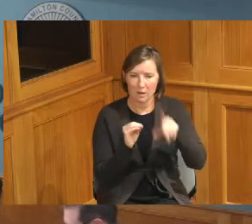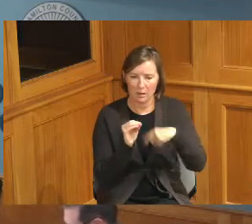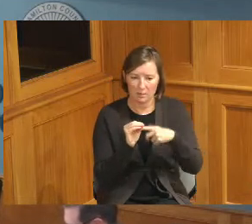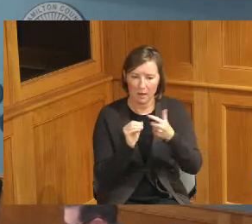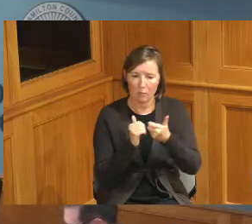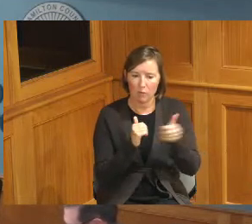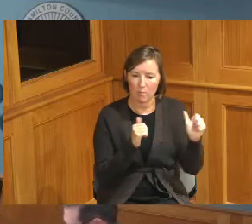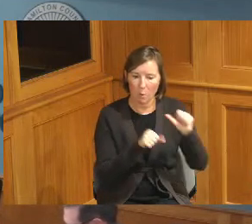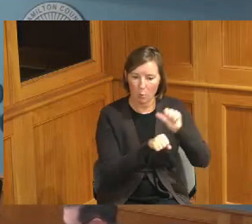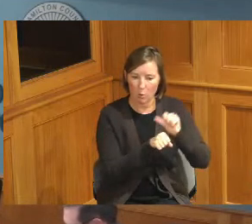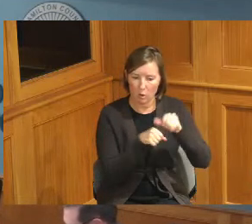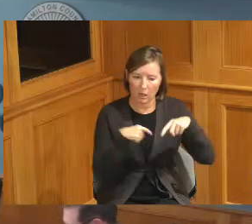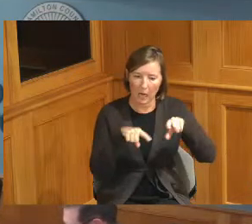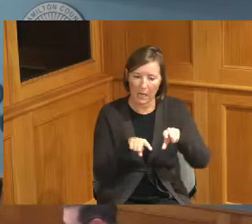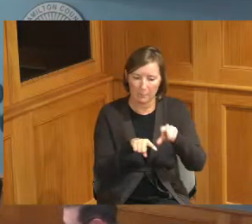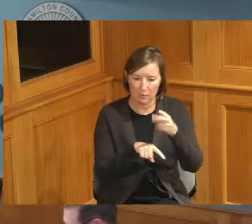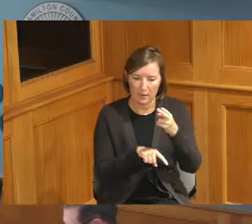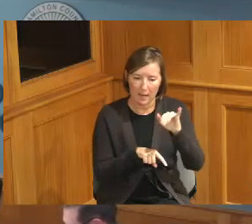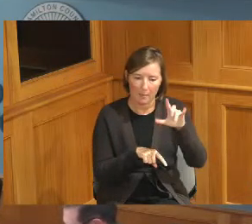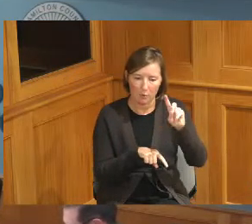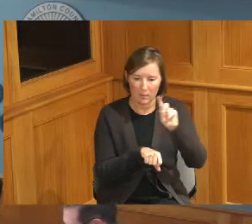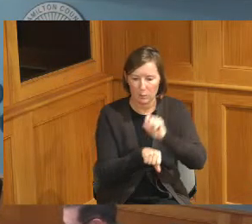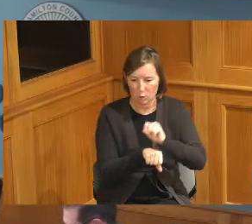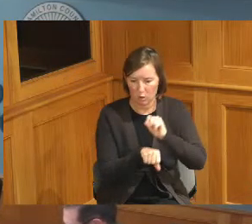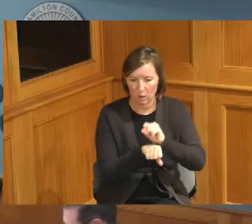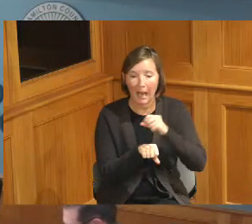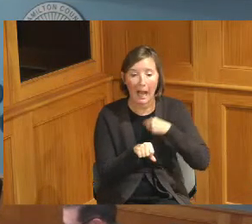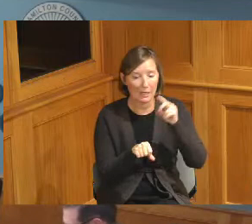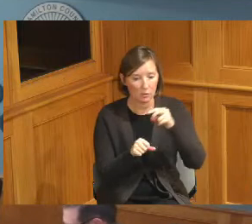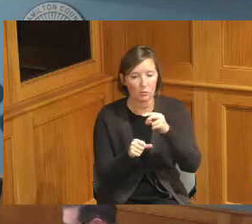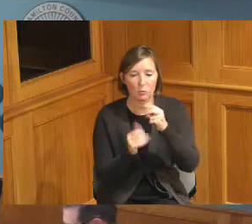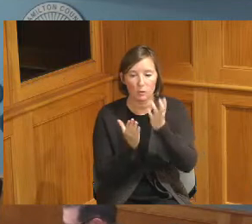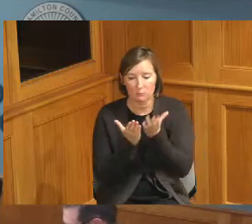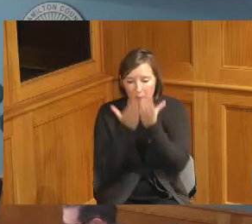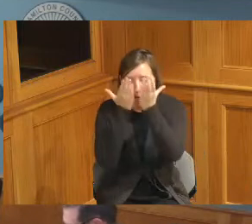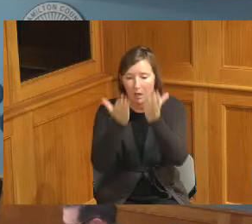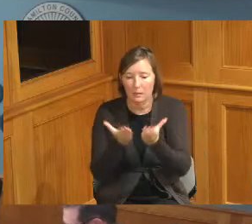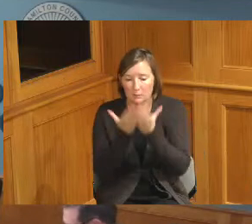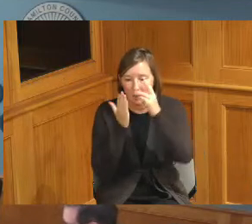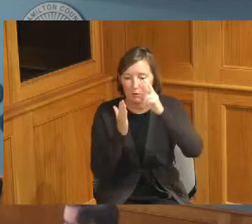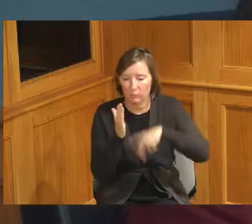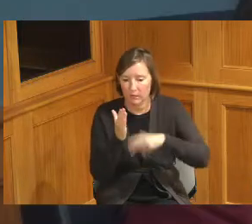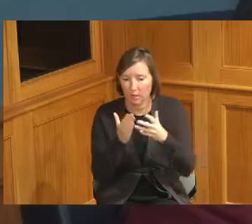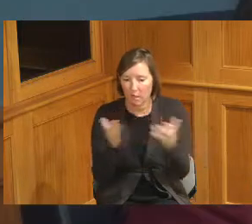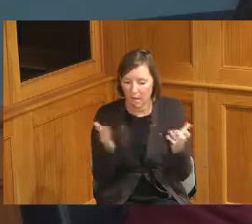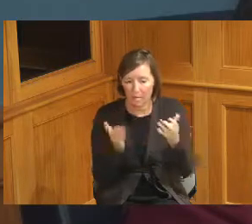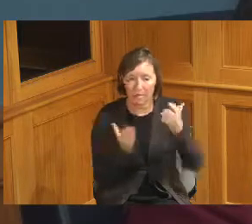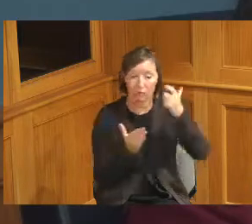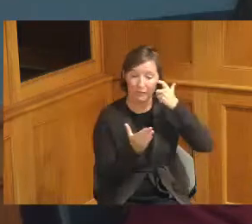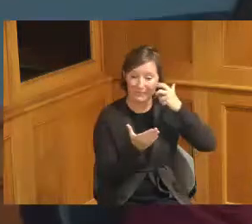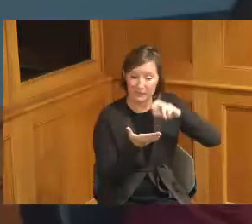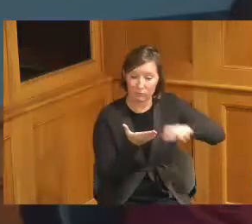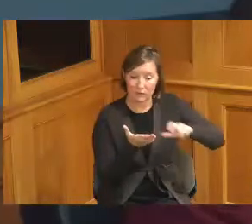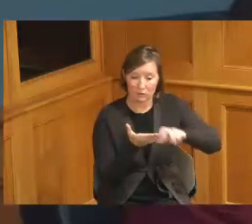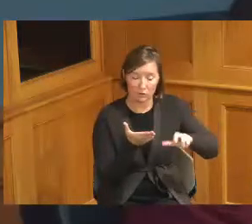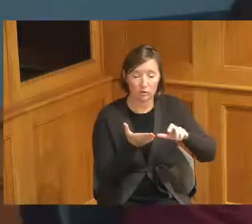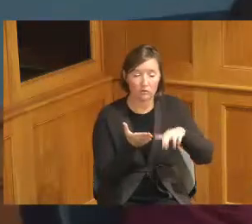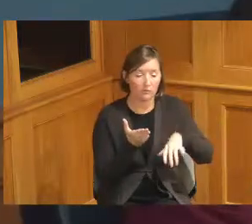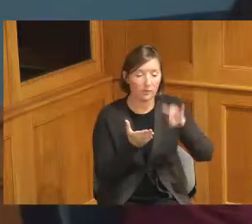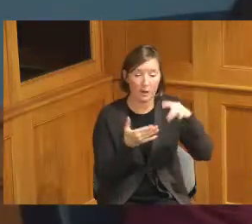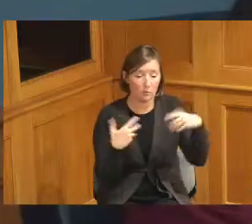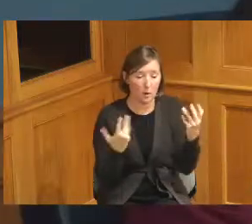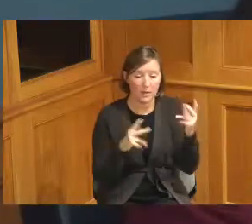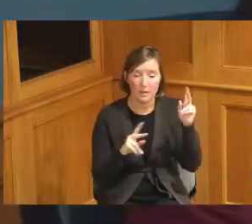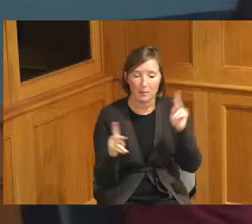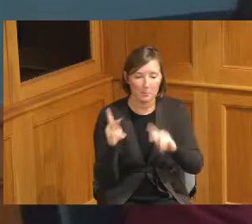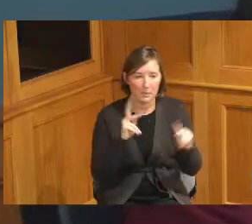remote work or hybrid work, I read a lot, and the latest research indicates that the people that are doing either one of